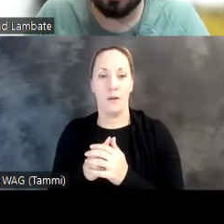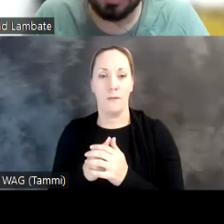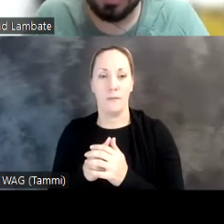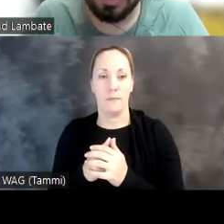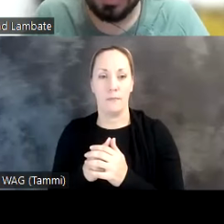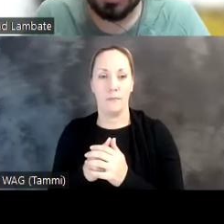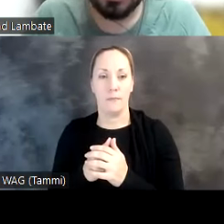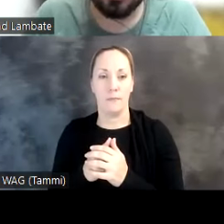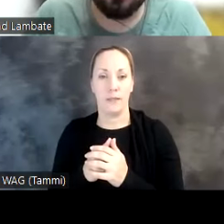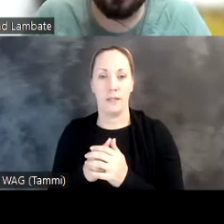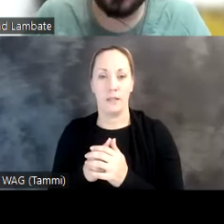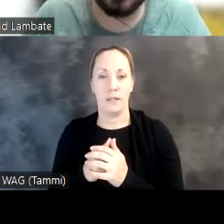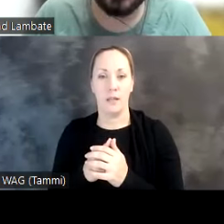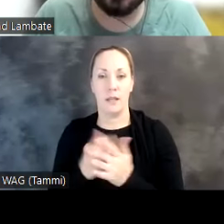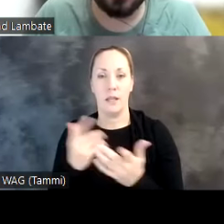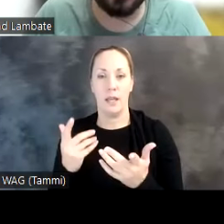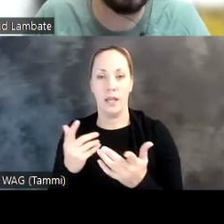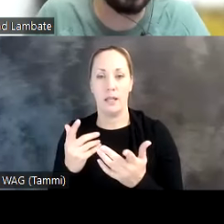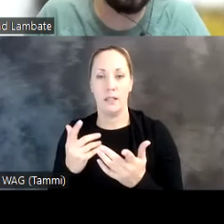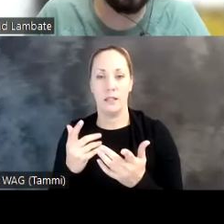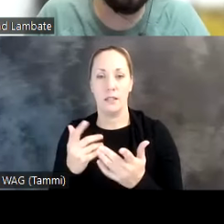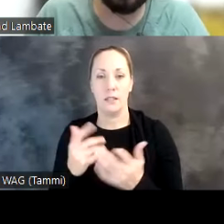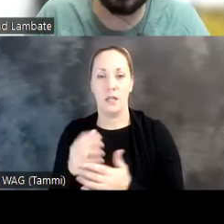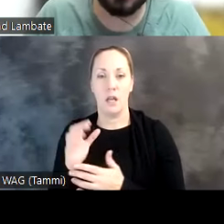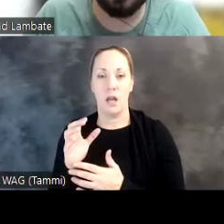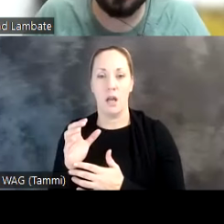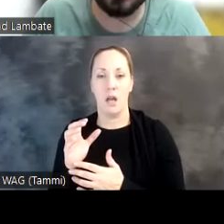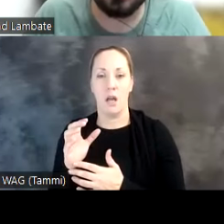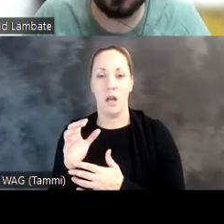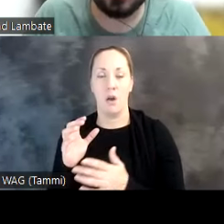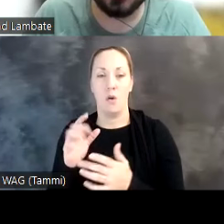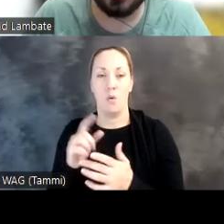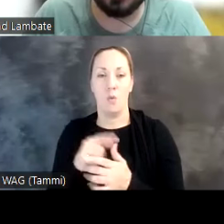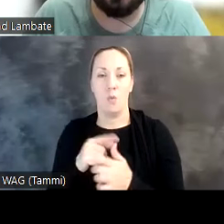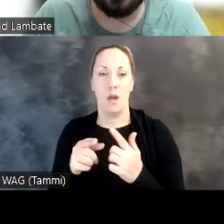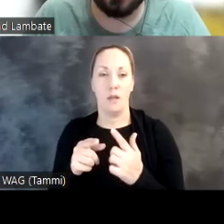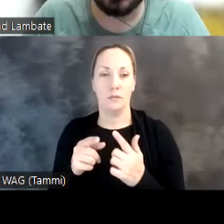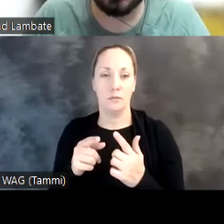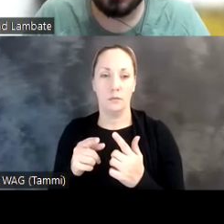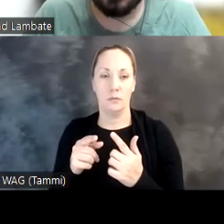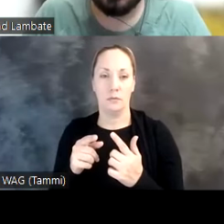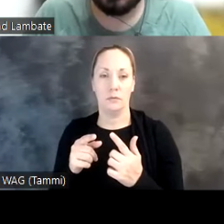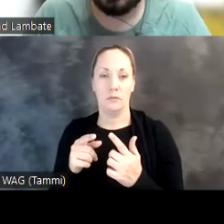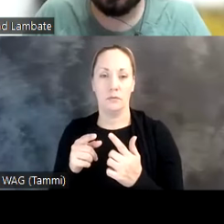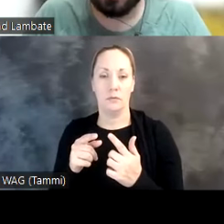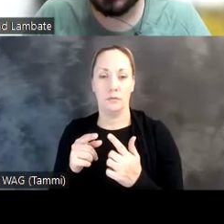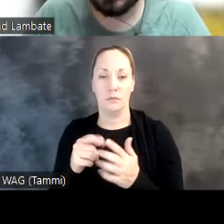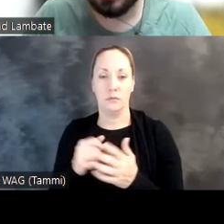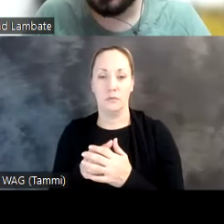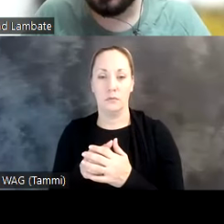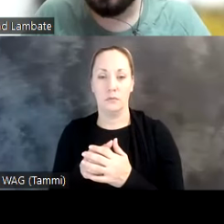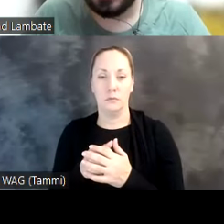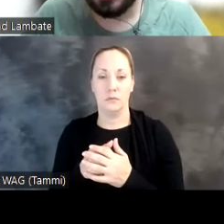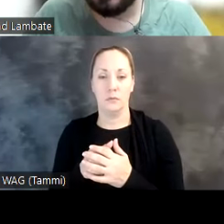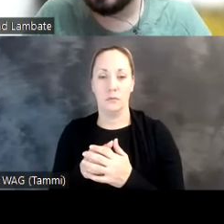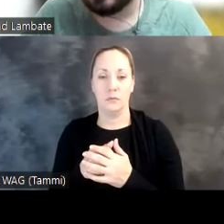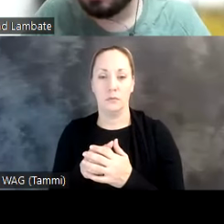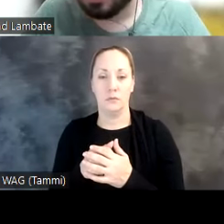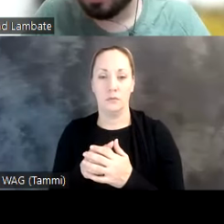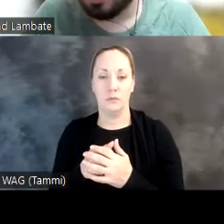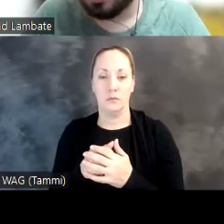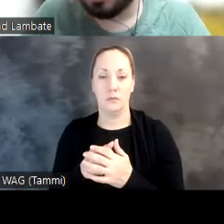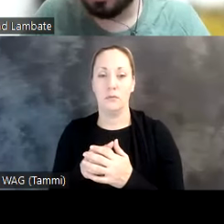dialog. So when such cookie consent non-modal dialog is used, the focus components that are there behind